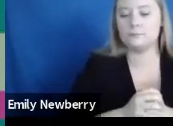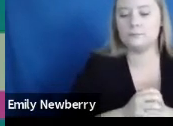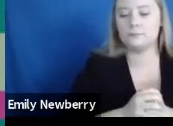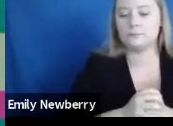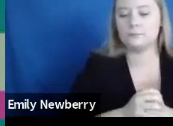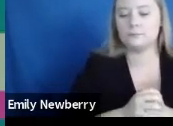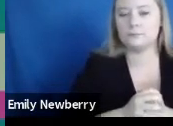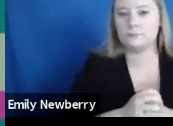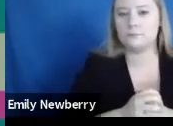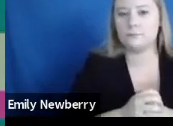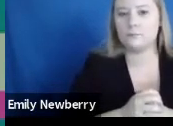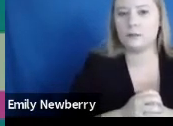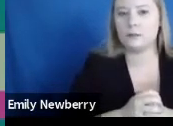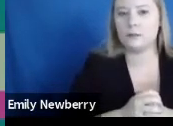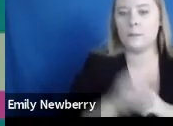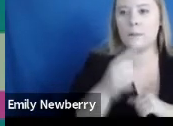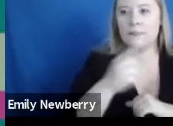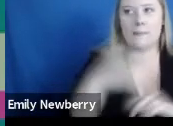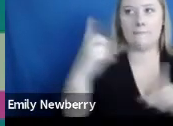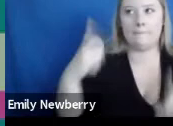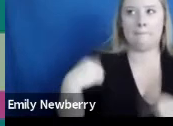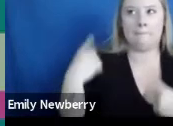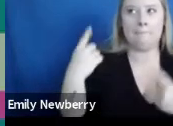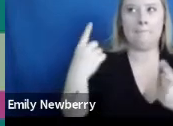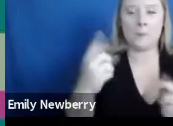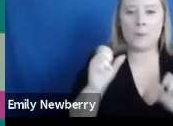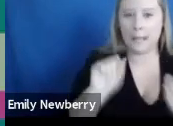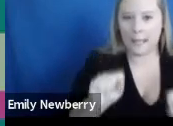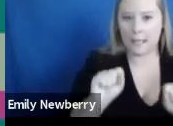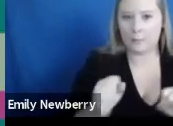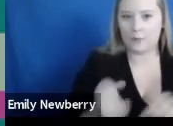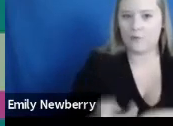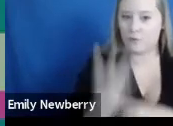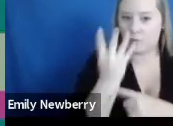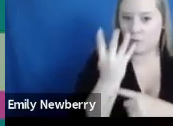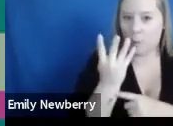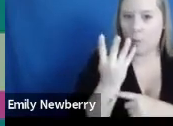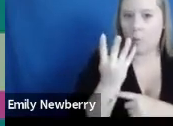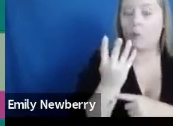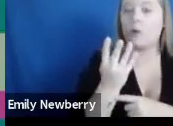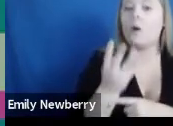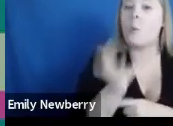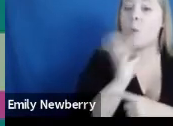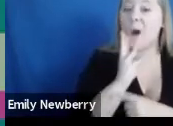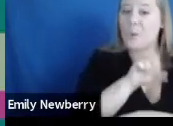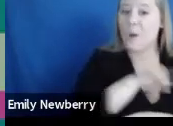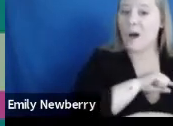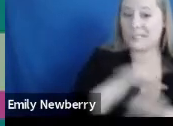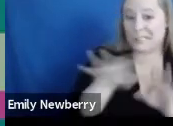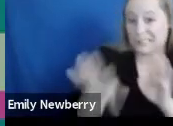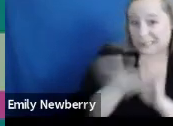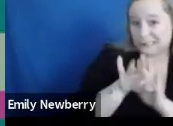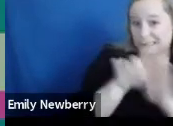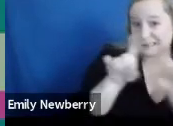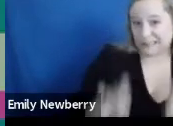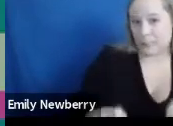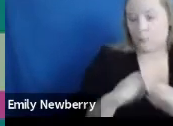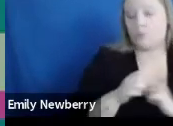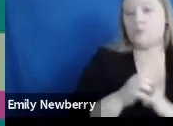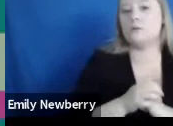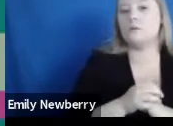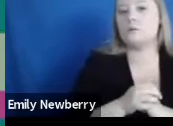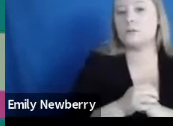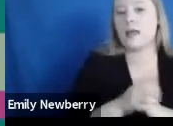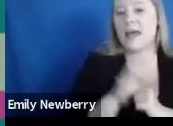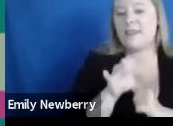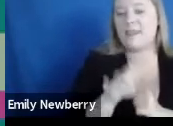In the time that we've been doing this, we also were able to get 4 water quality samples. And that's going to